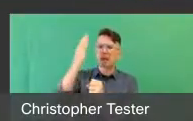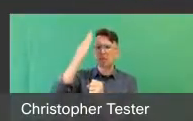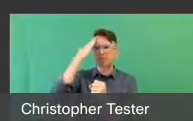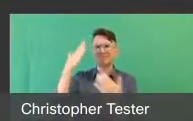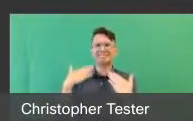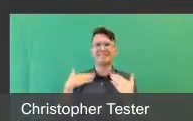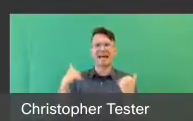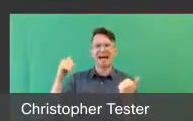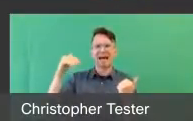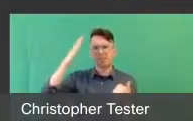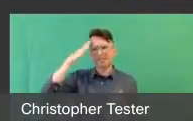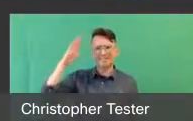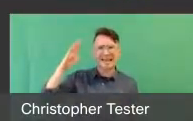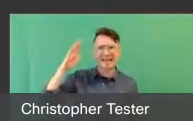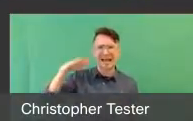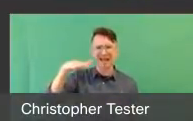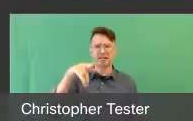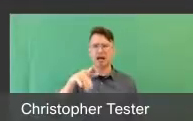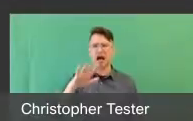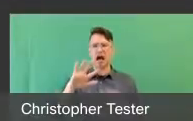I want